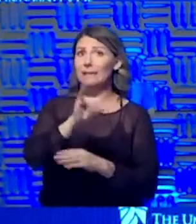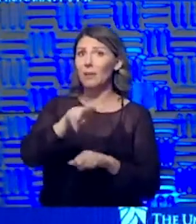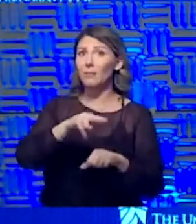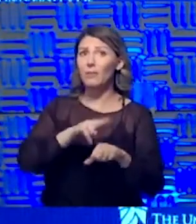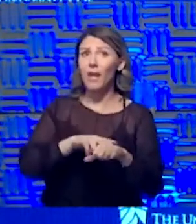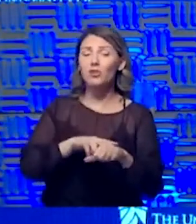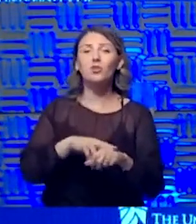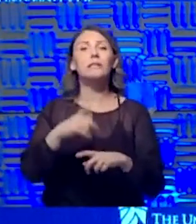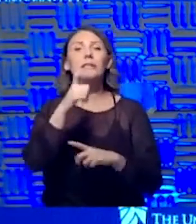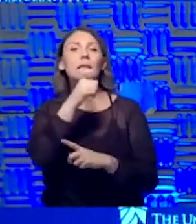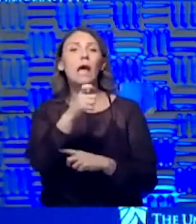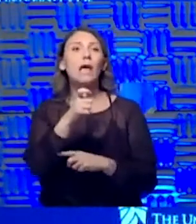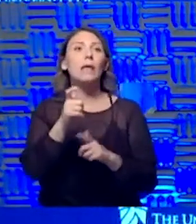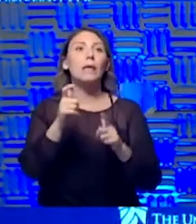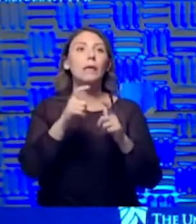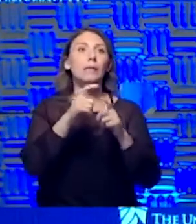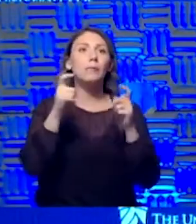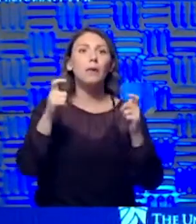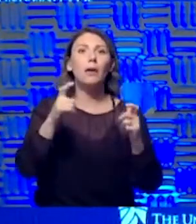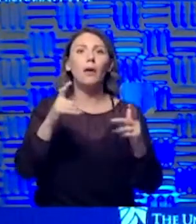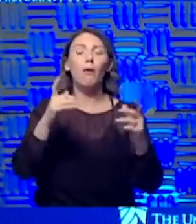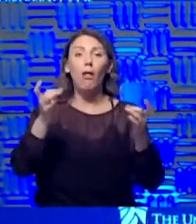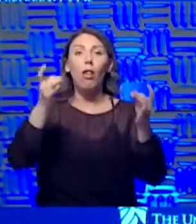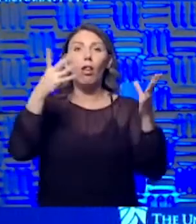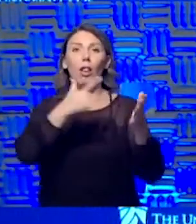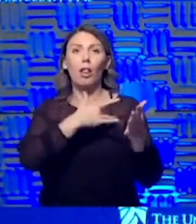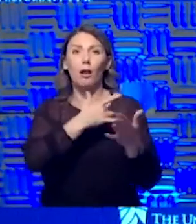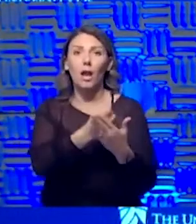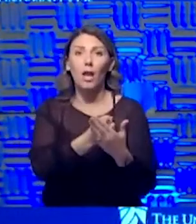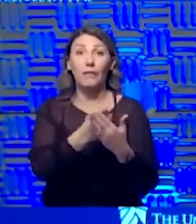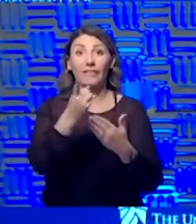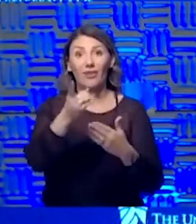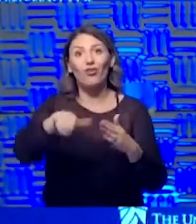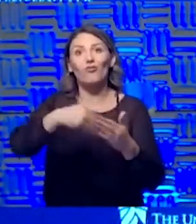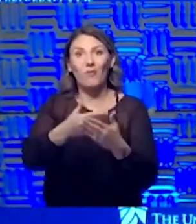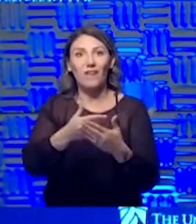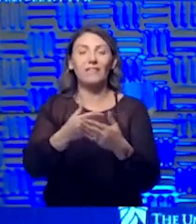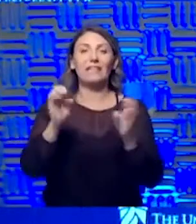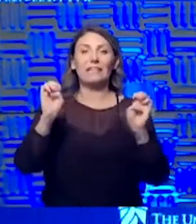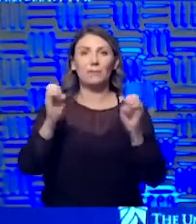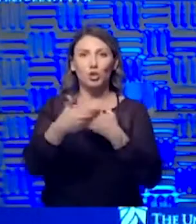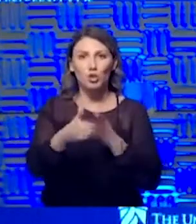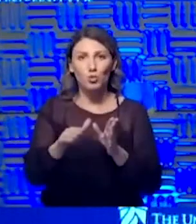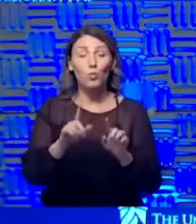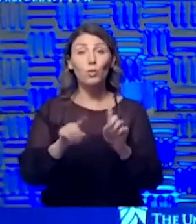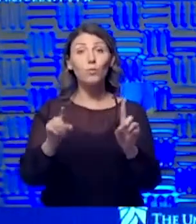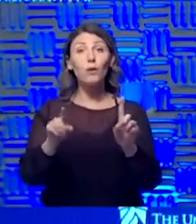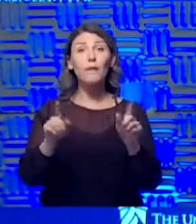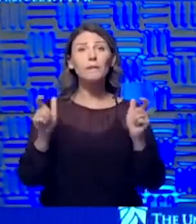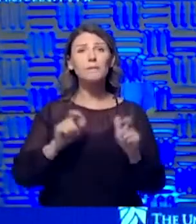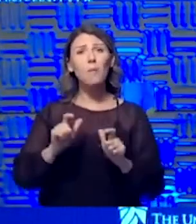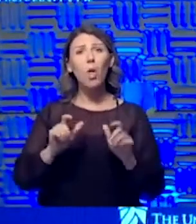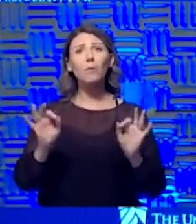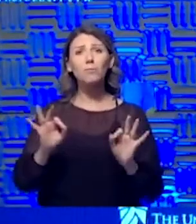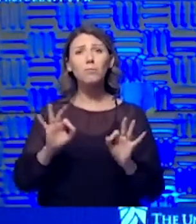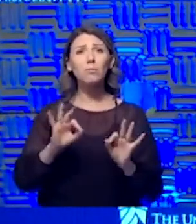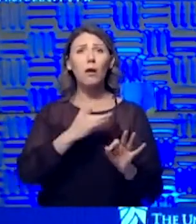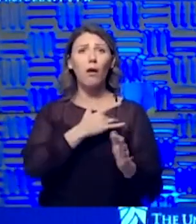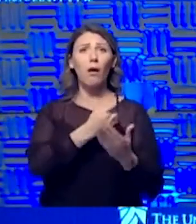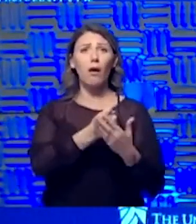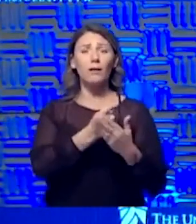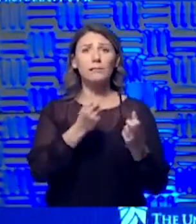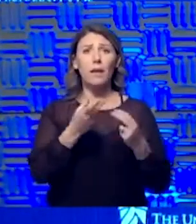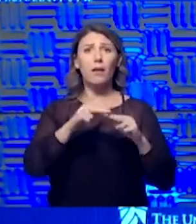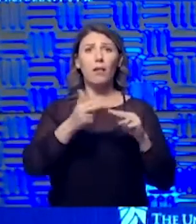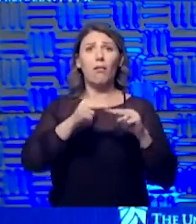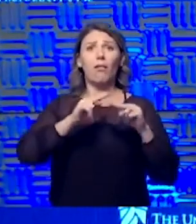the really big, crushing, terrible heart attacks. They're coming to the emergency room. That's the same. But these kind of small heart attacks, which can add up and cause